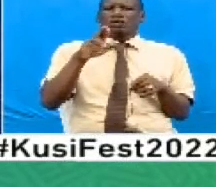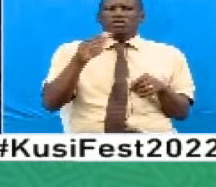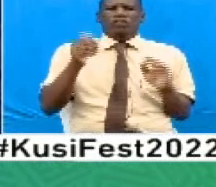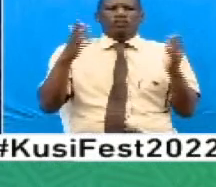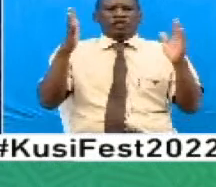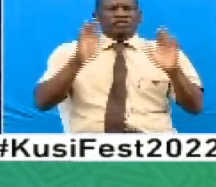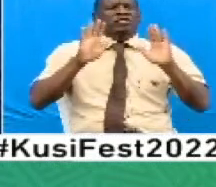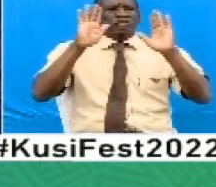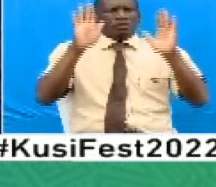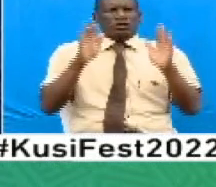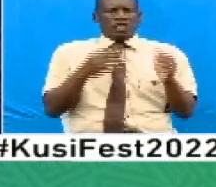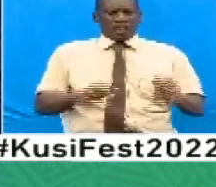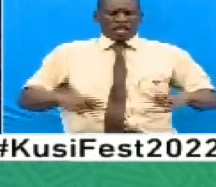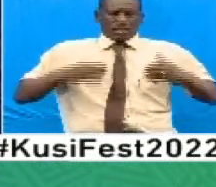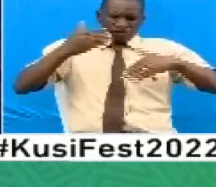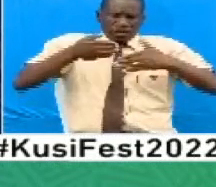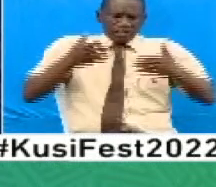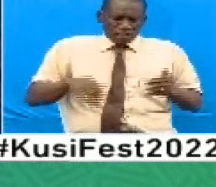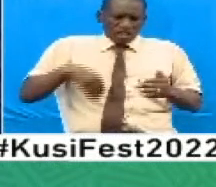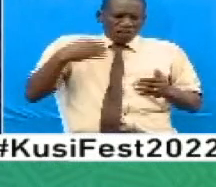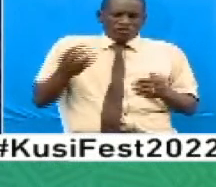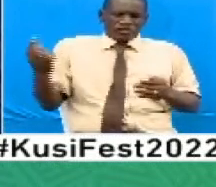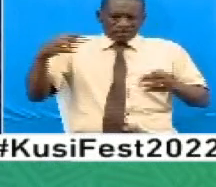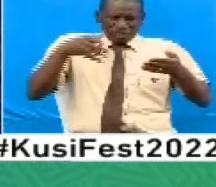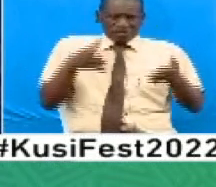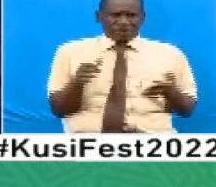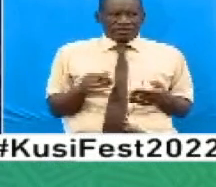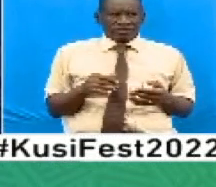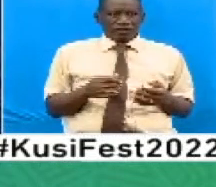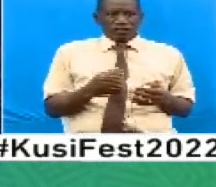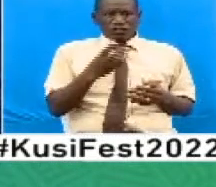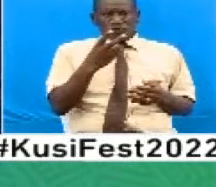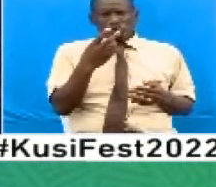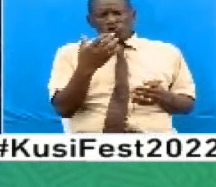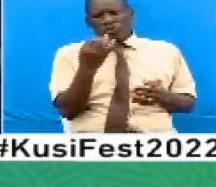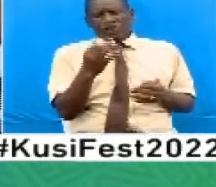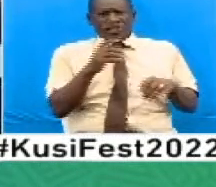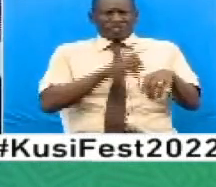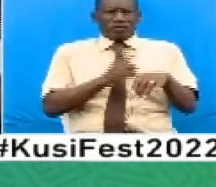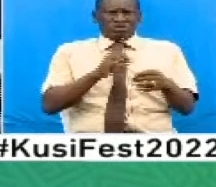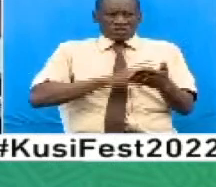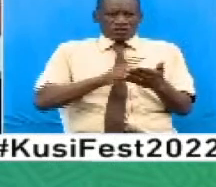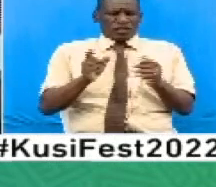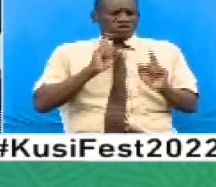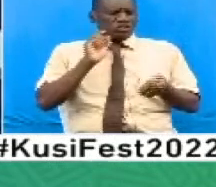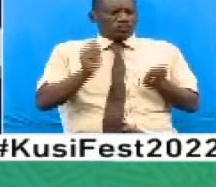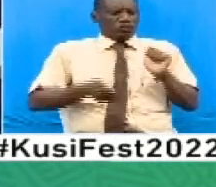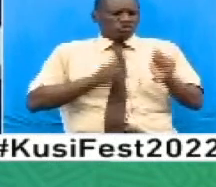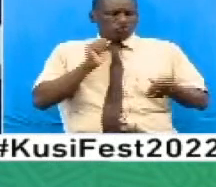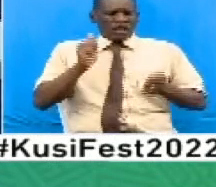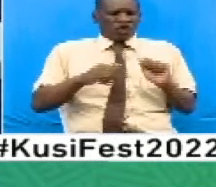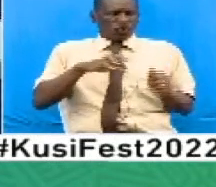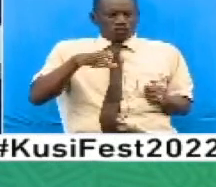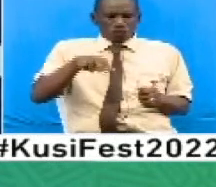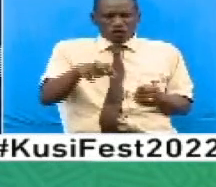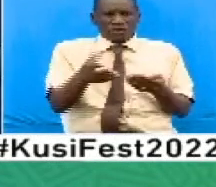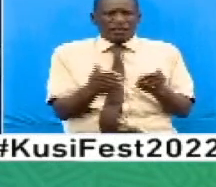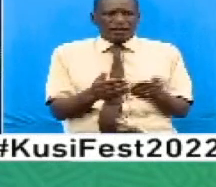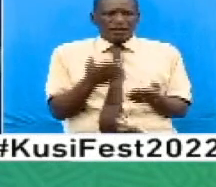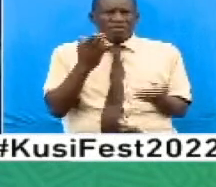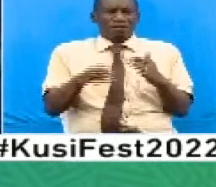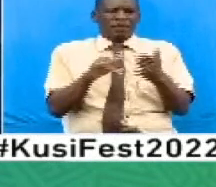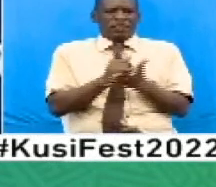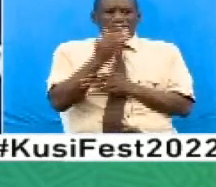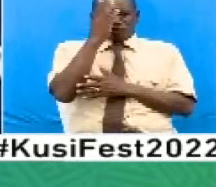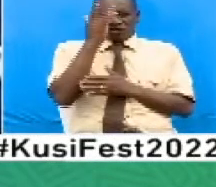here. I come here quite often, two or three times a week, either to run or to walk. Probably that's why